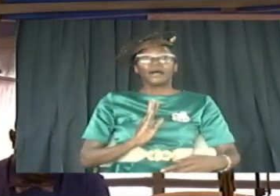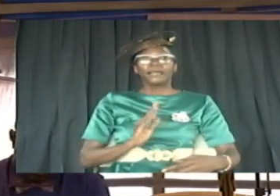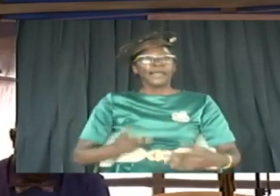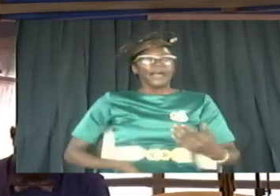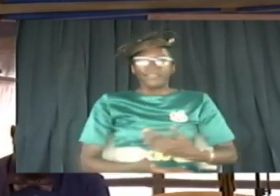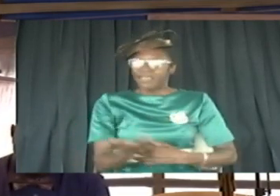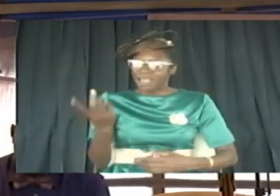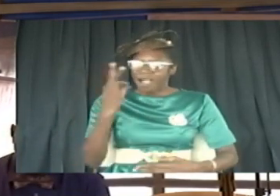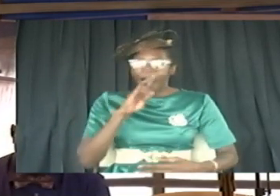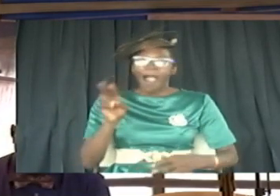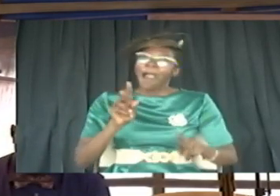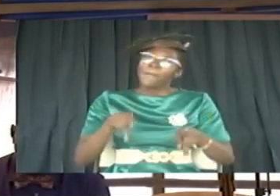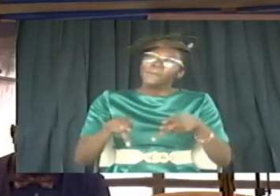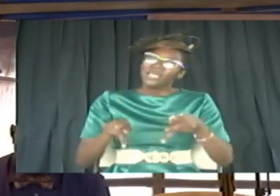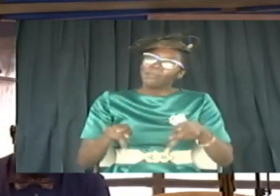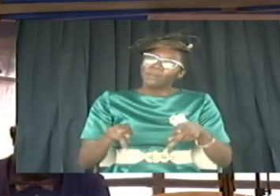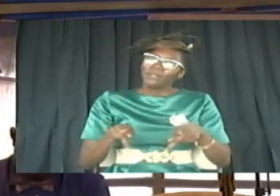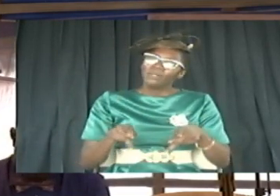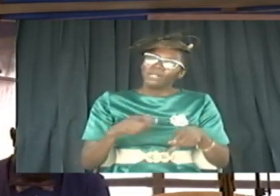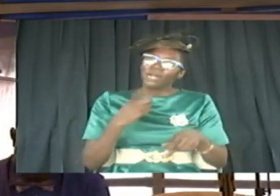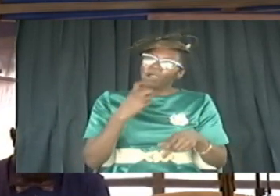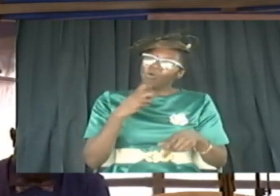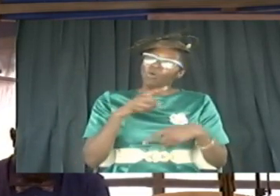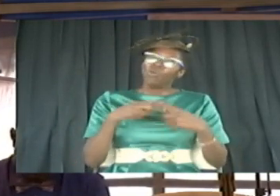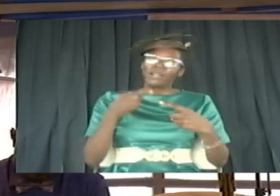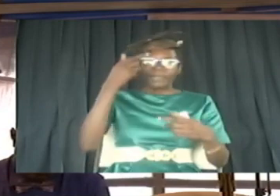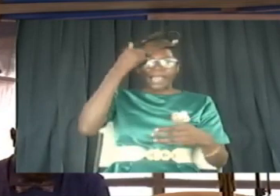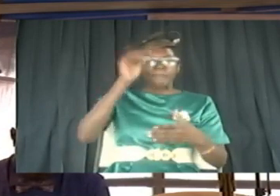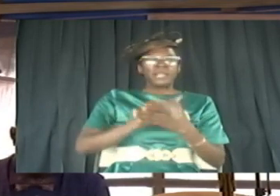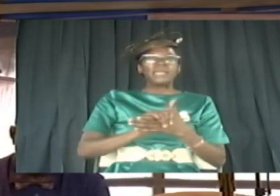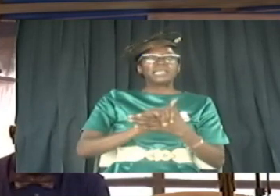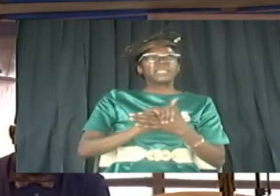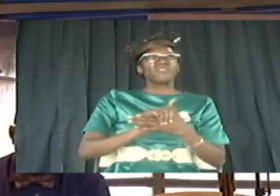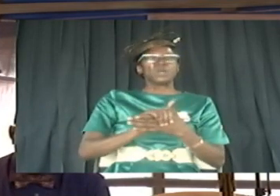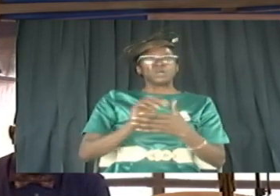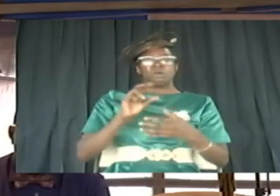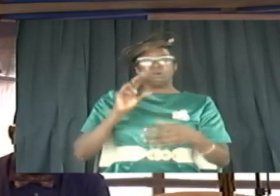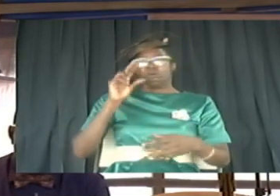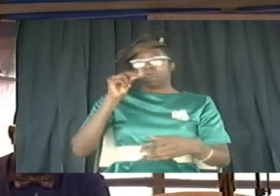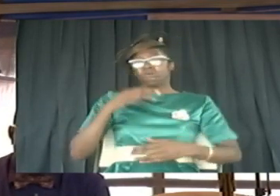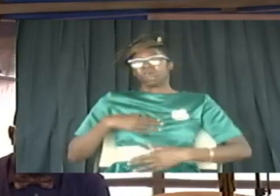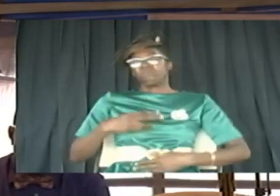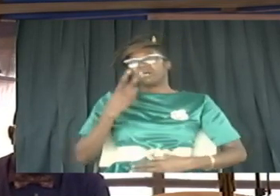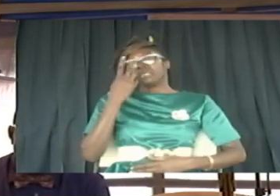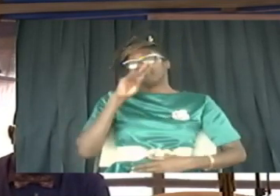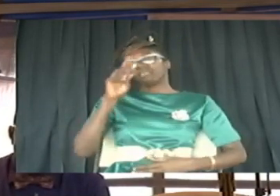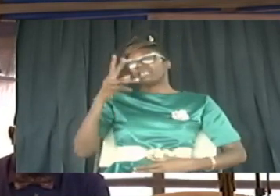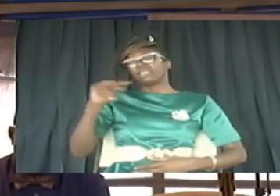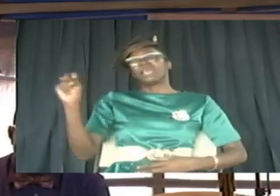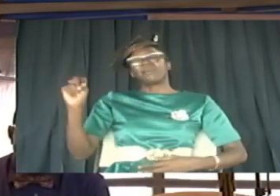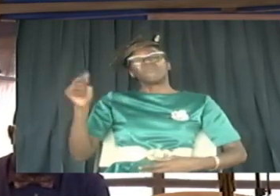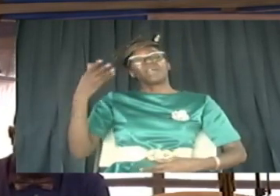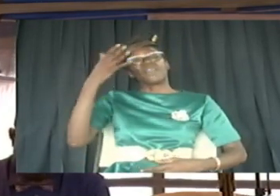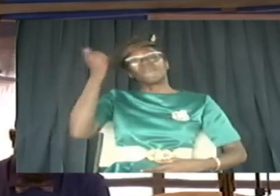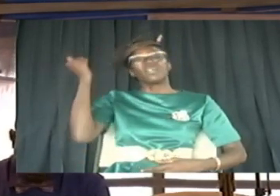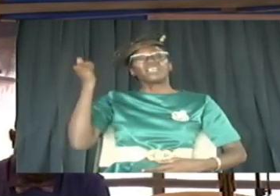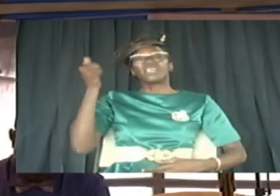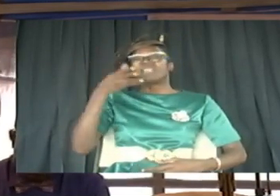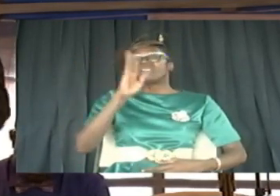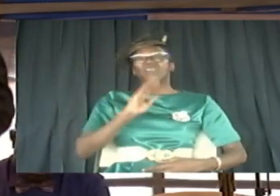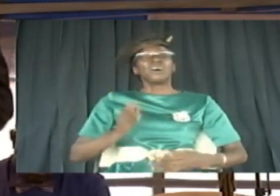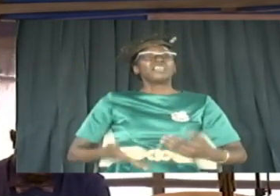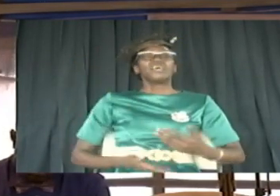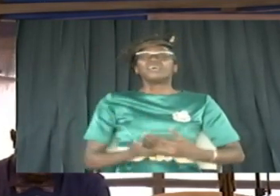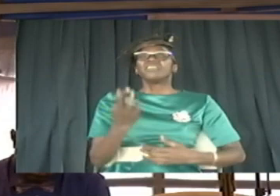folks who, when they believe that nobody's seen them, they forget God. There are